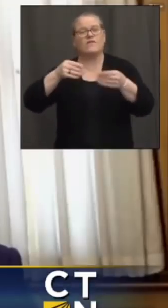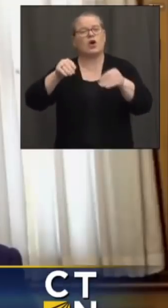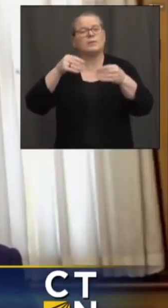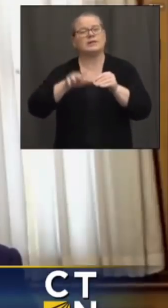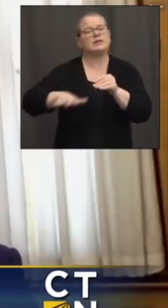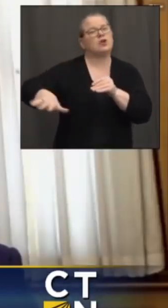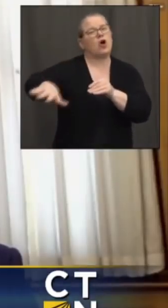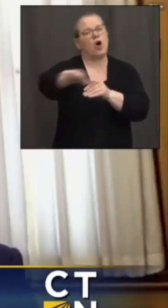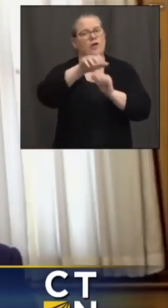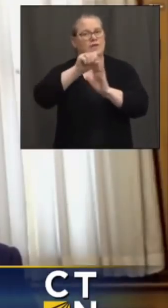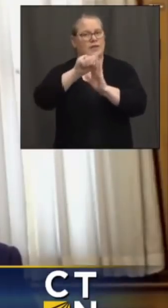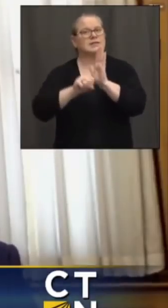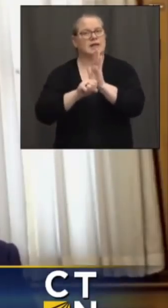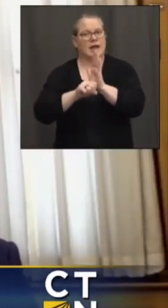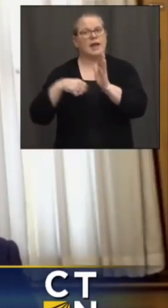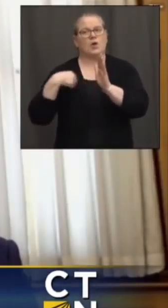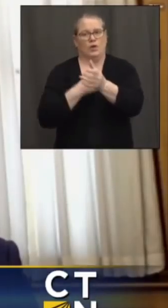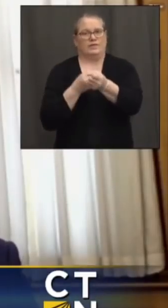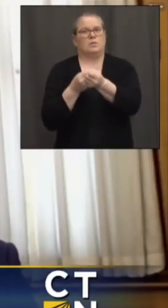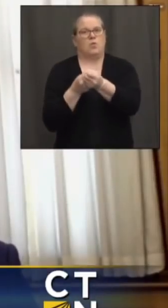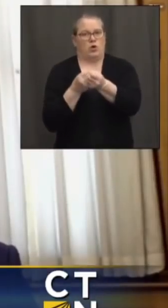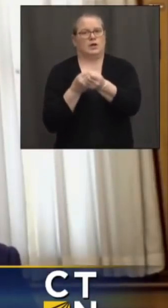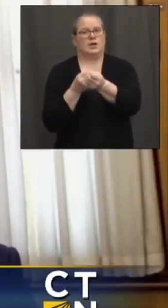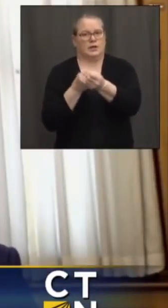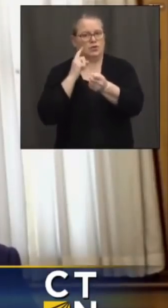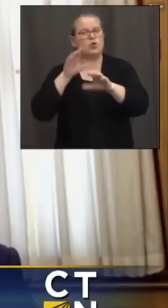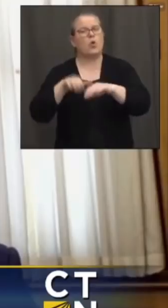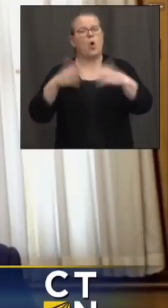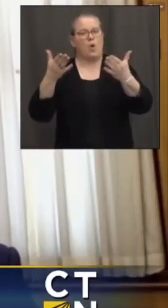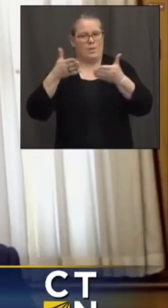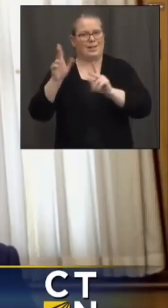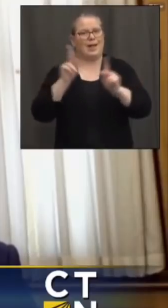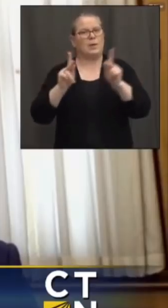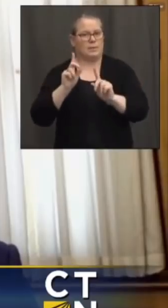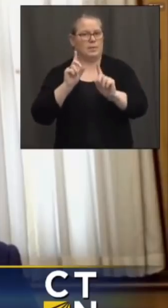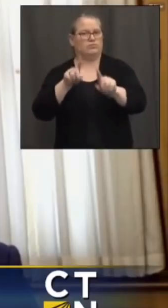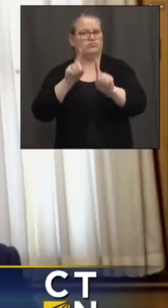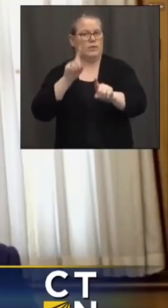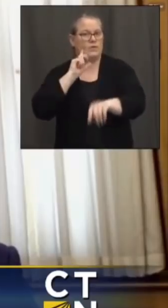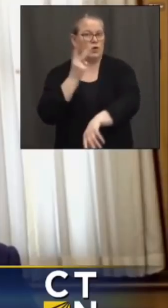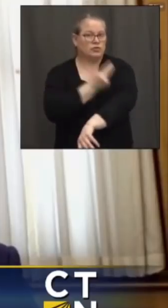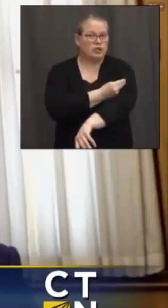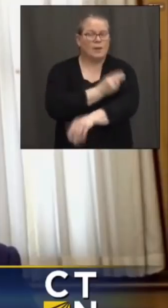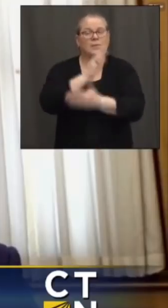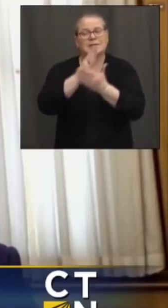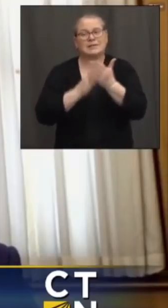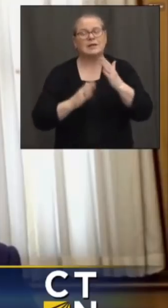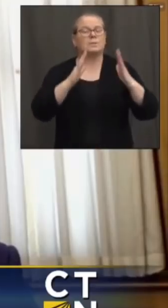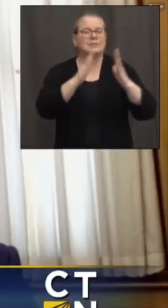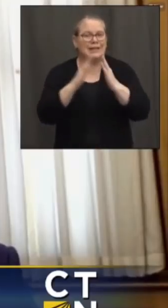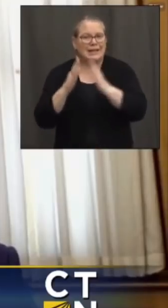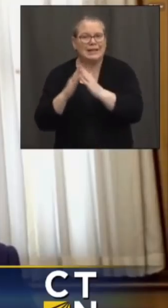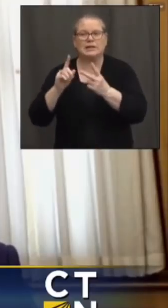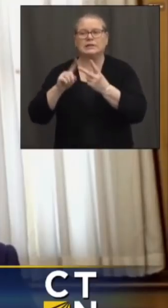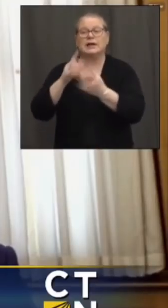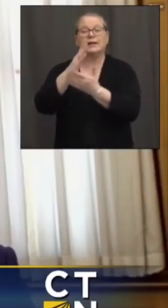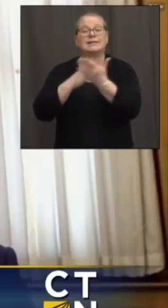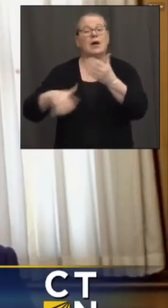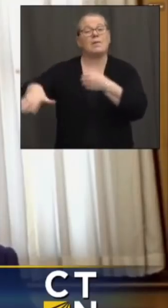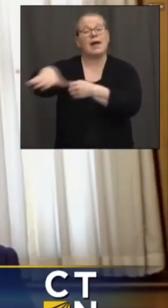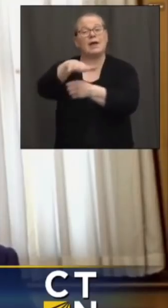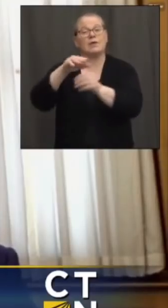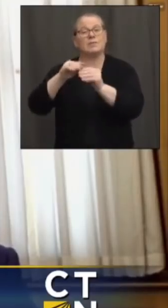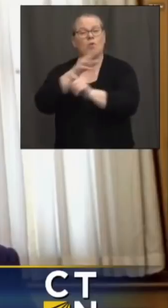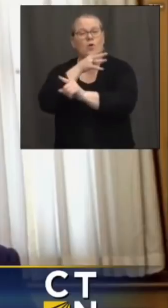state out of our own state allocation, prioritizing pharmacies in some of our cities, some of the more rural areas. We've